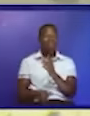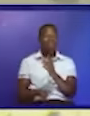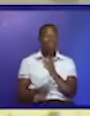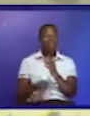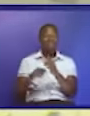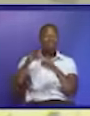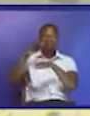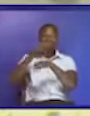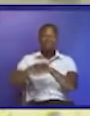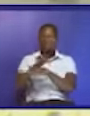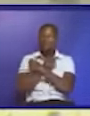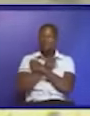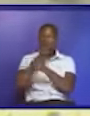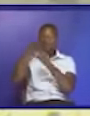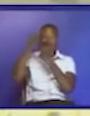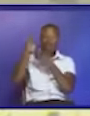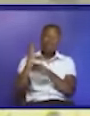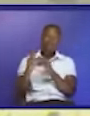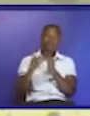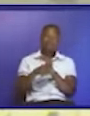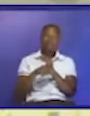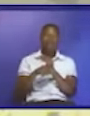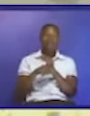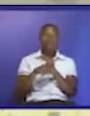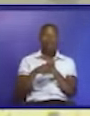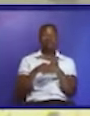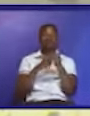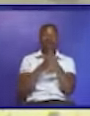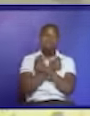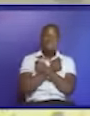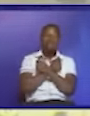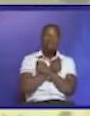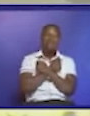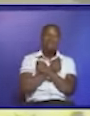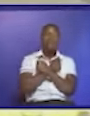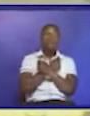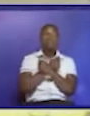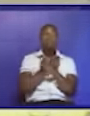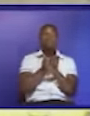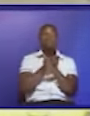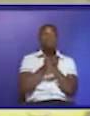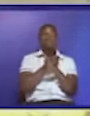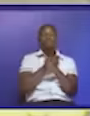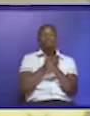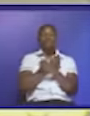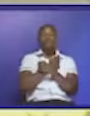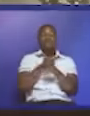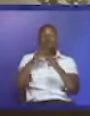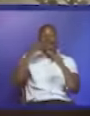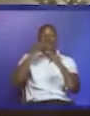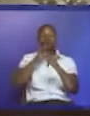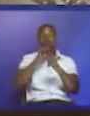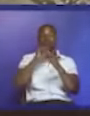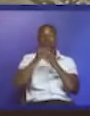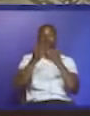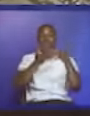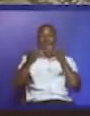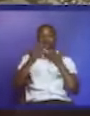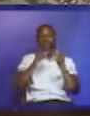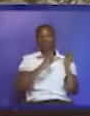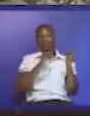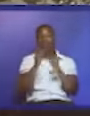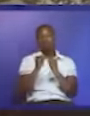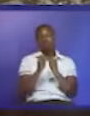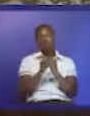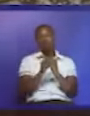love for God and his people. Number two, on this mystery of shared dominion. The